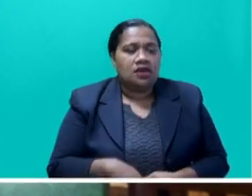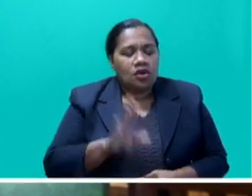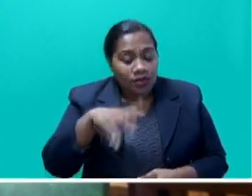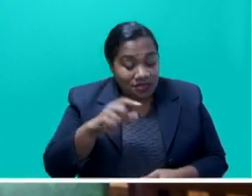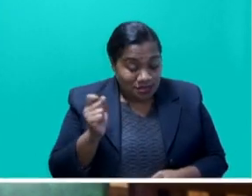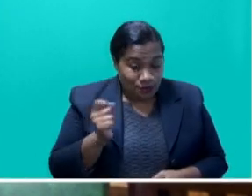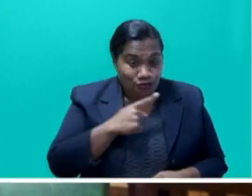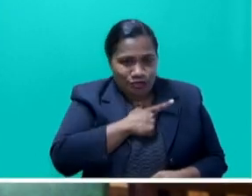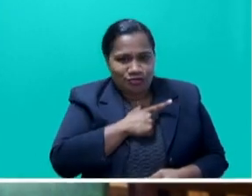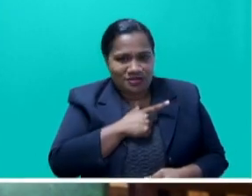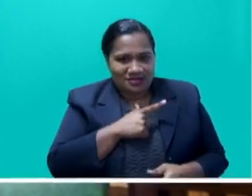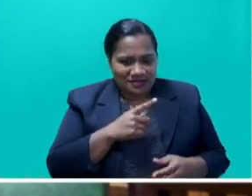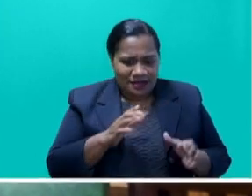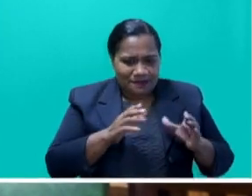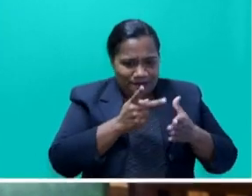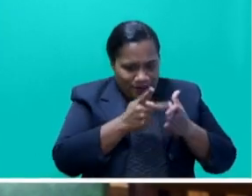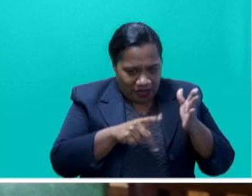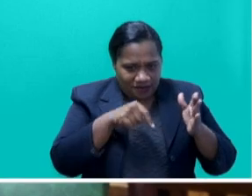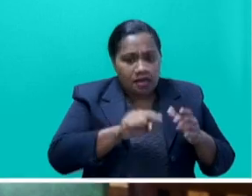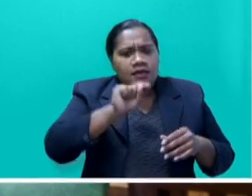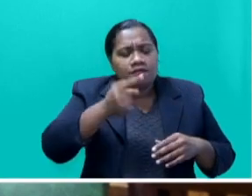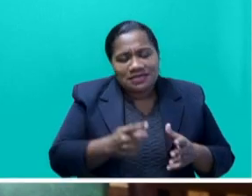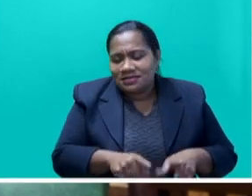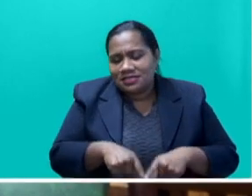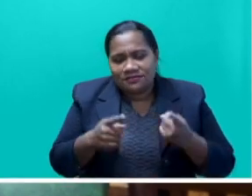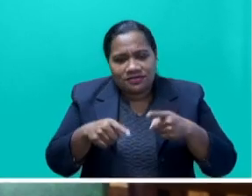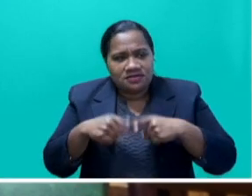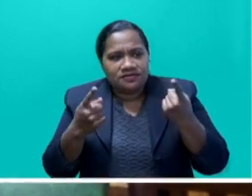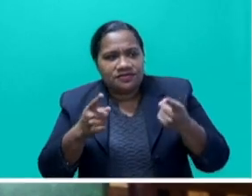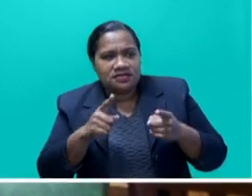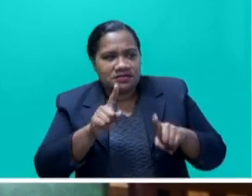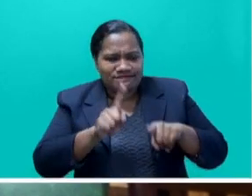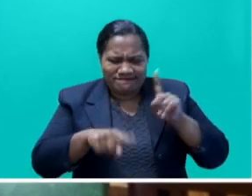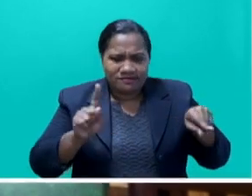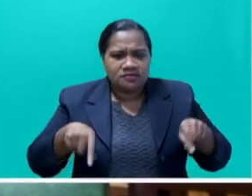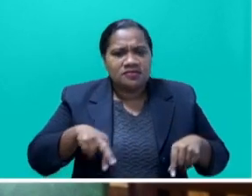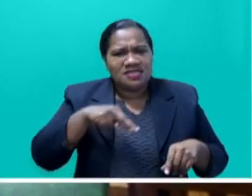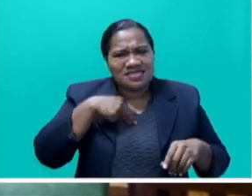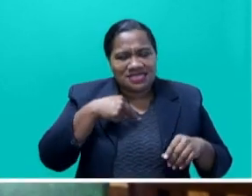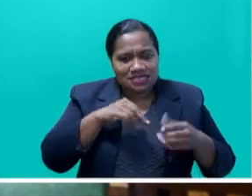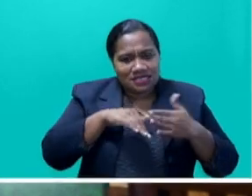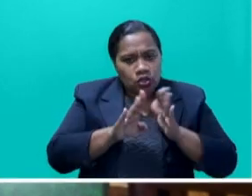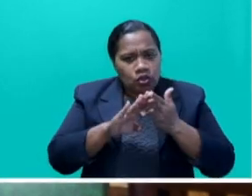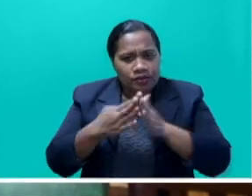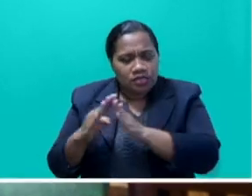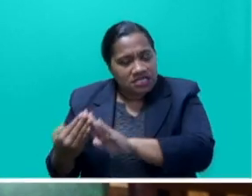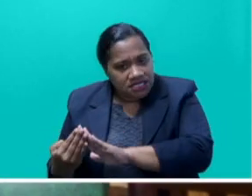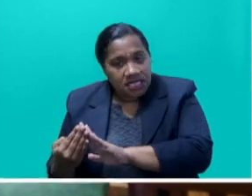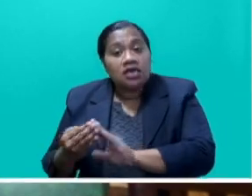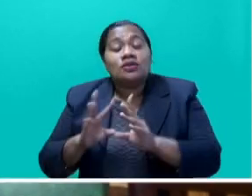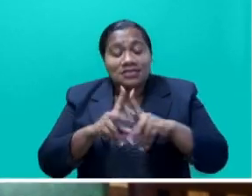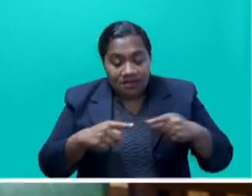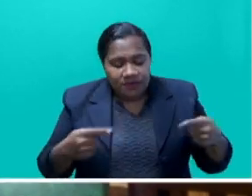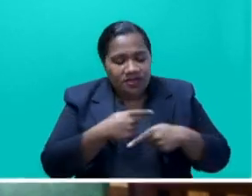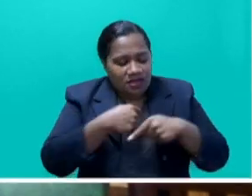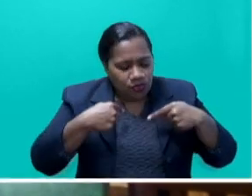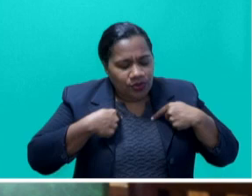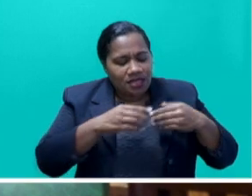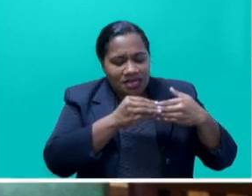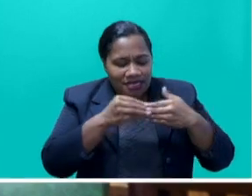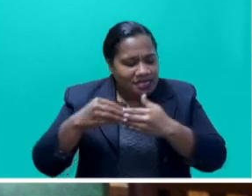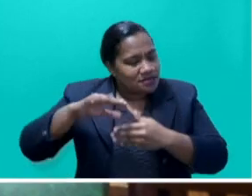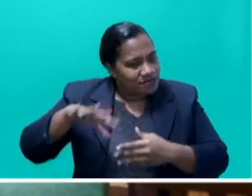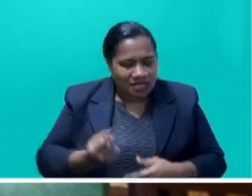this, Mr. Speaker, sir, but there are different levels of faith in the community. And that is something that we as leaders must understand, Mr. Speaker, sir.